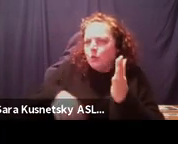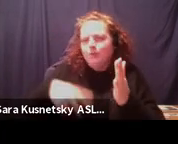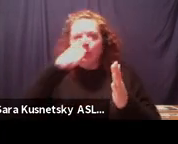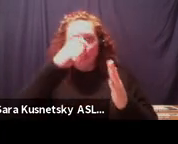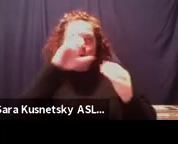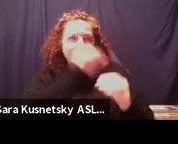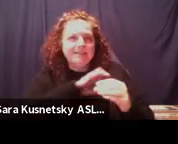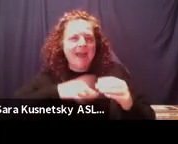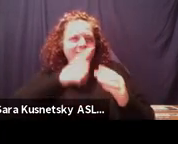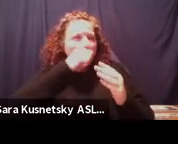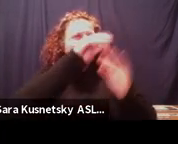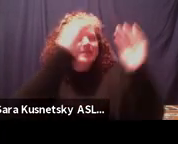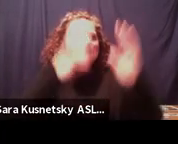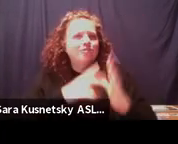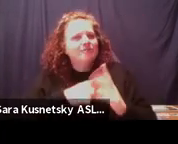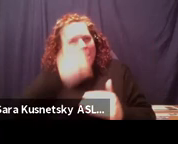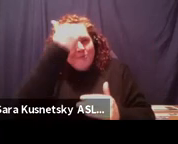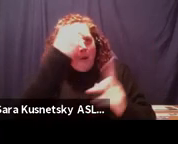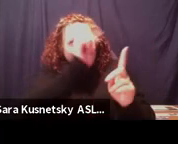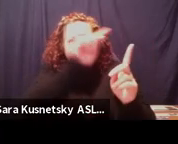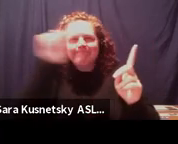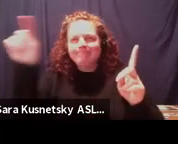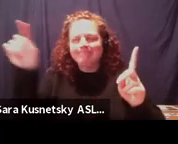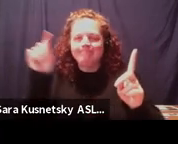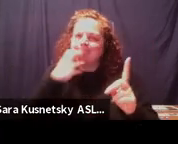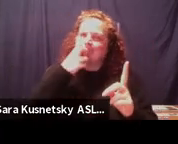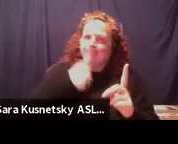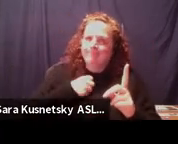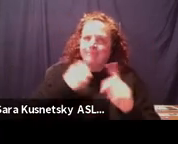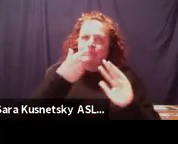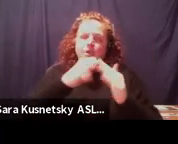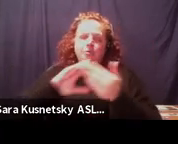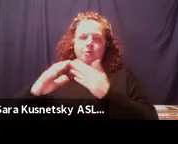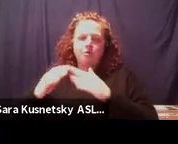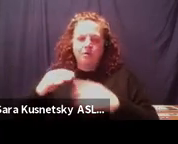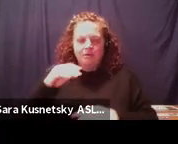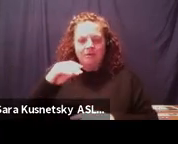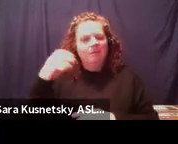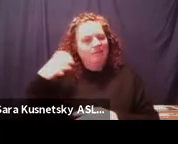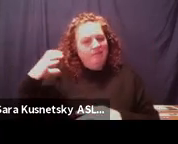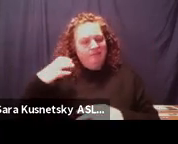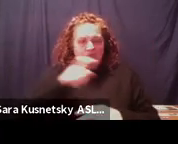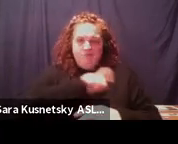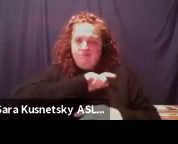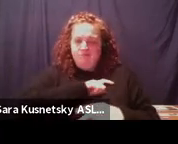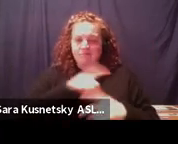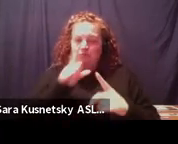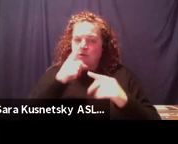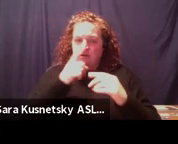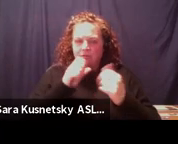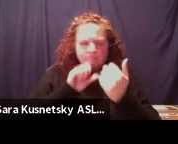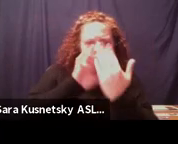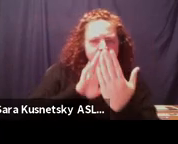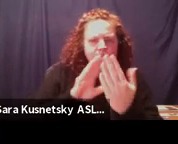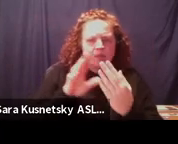to schools every single day. Chief Coakley-Grice and her team are at the forefront of implementing the new student privacy